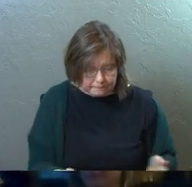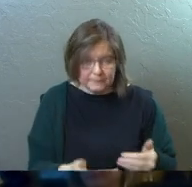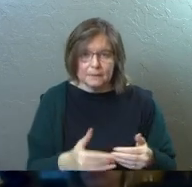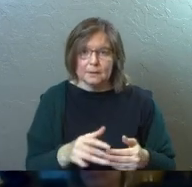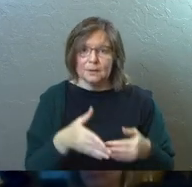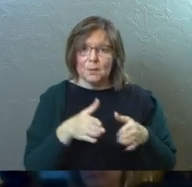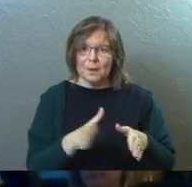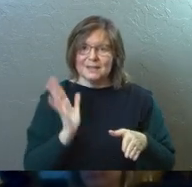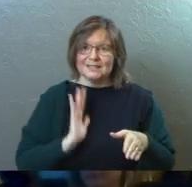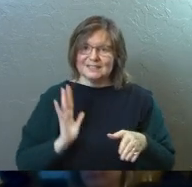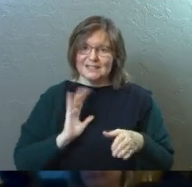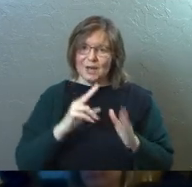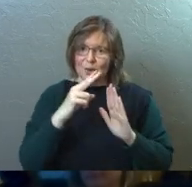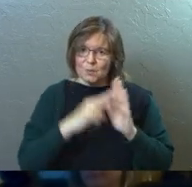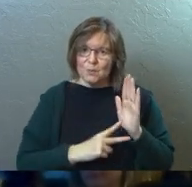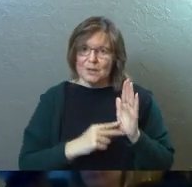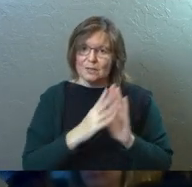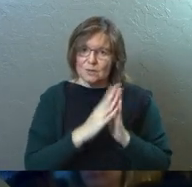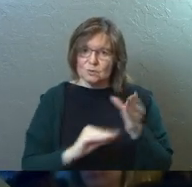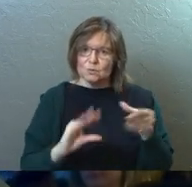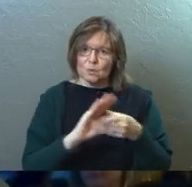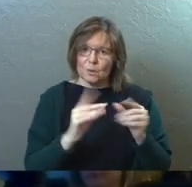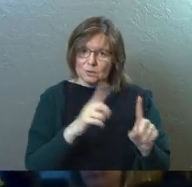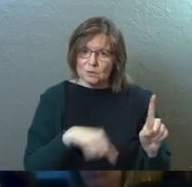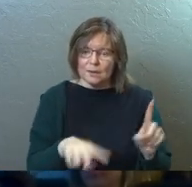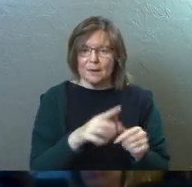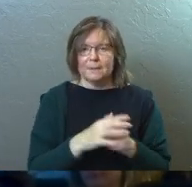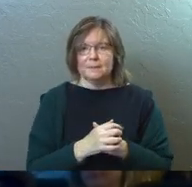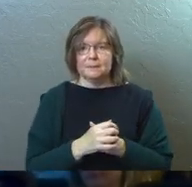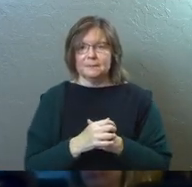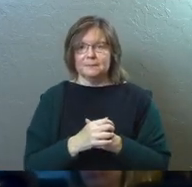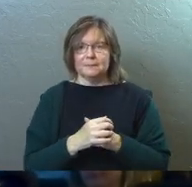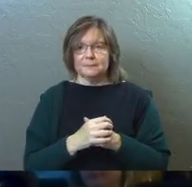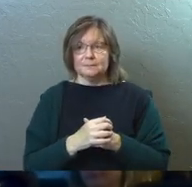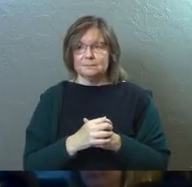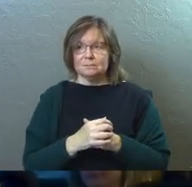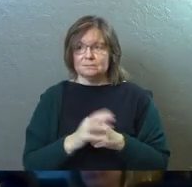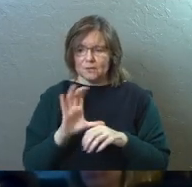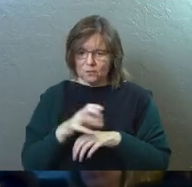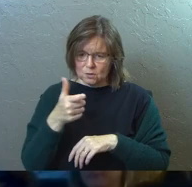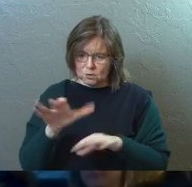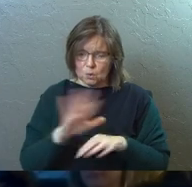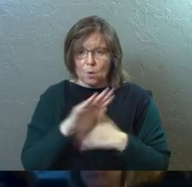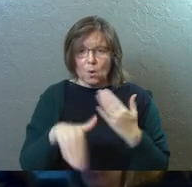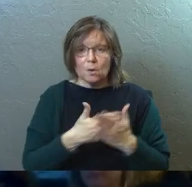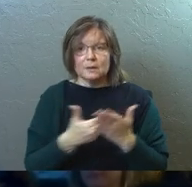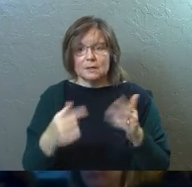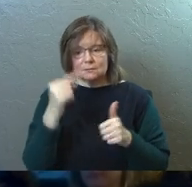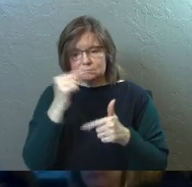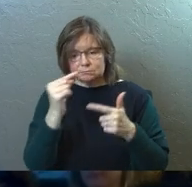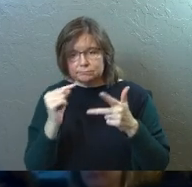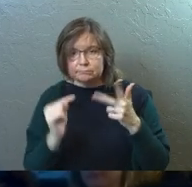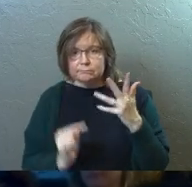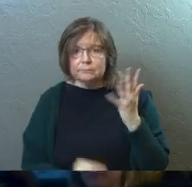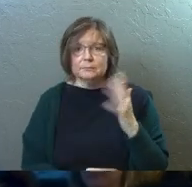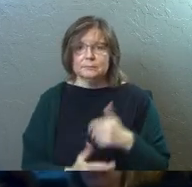you used to, and read the really long storybook to them. Make yourself do all the things.